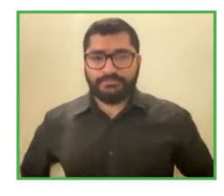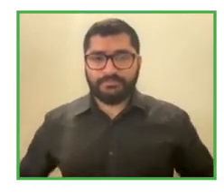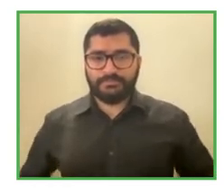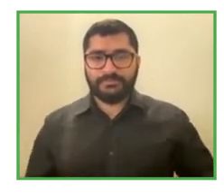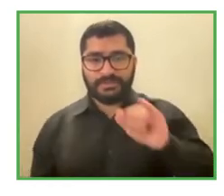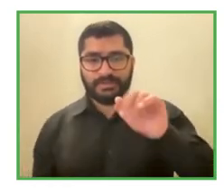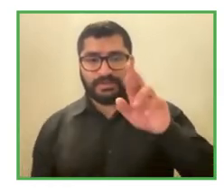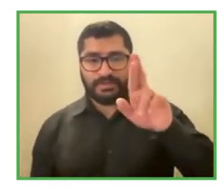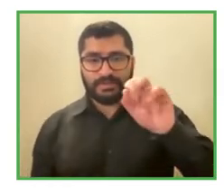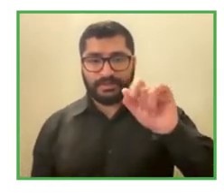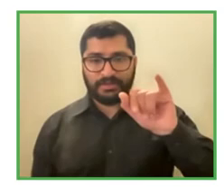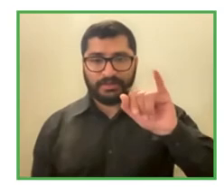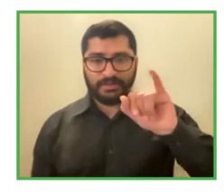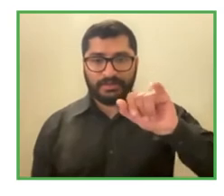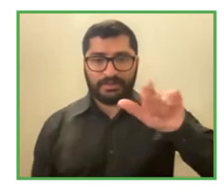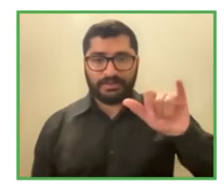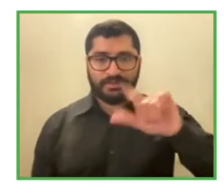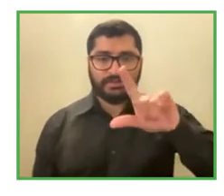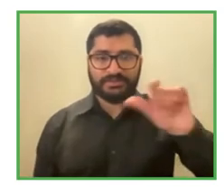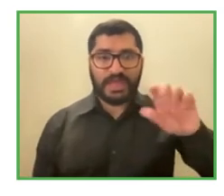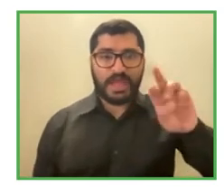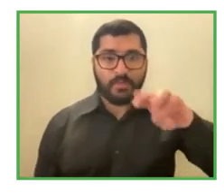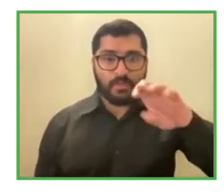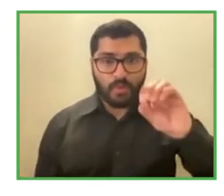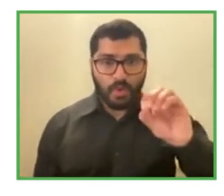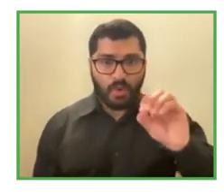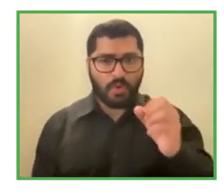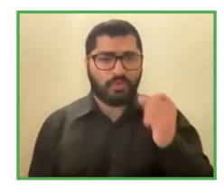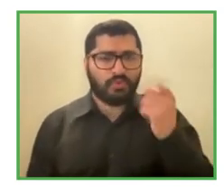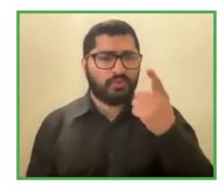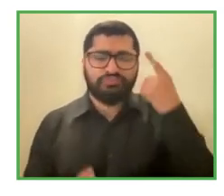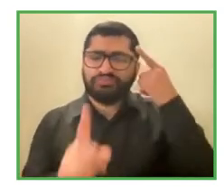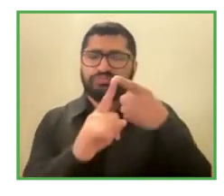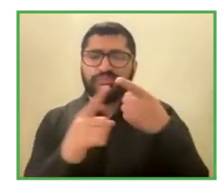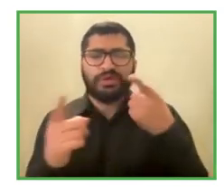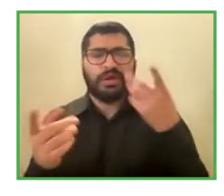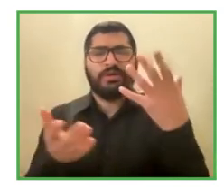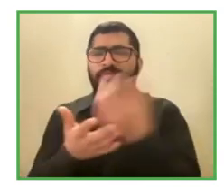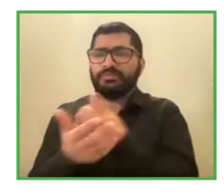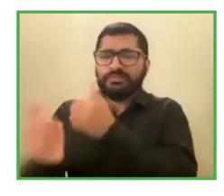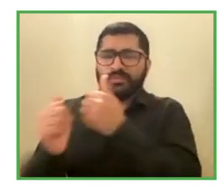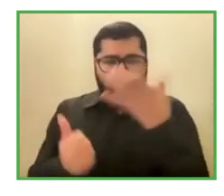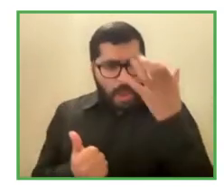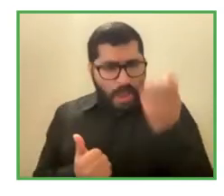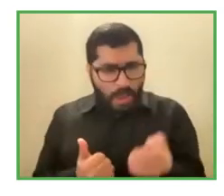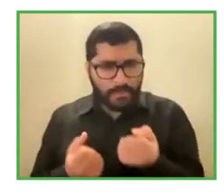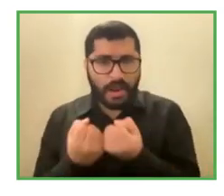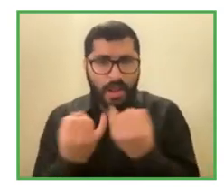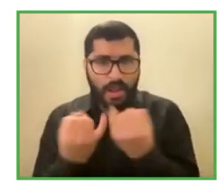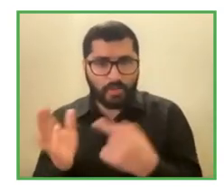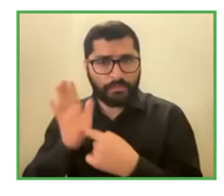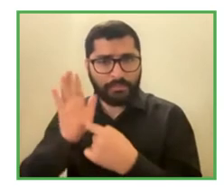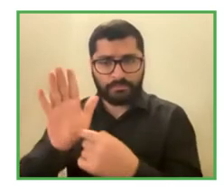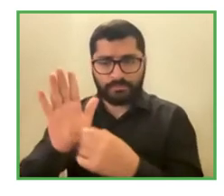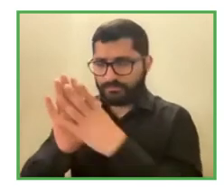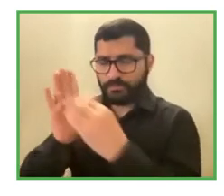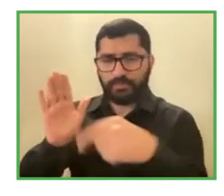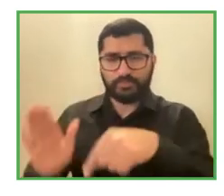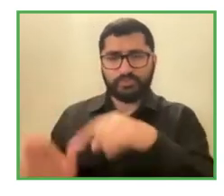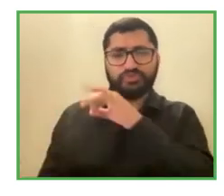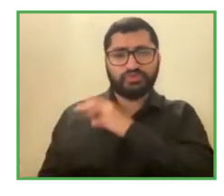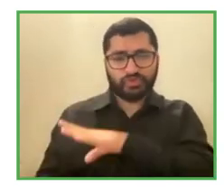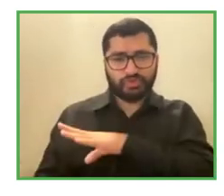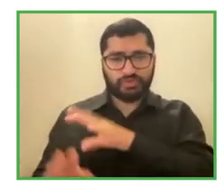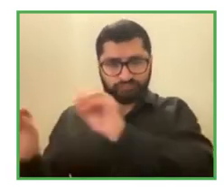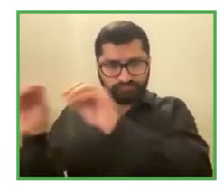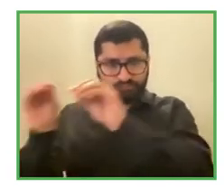Guilherme, what are the main learnings that you have had up to now? So what challenges do you see with this pilot of implementation in